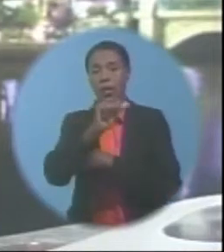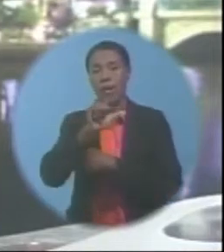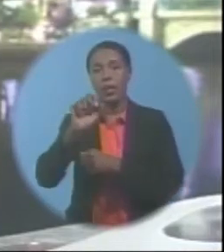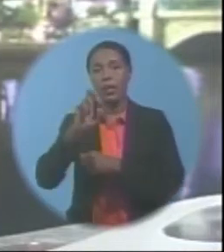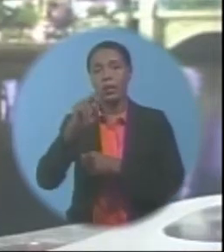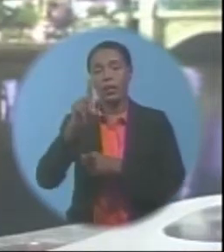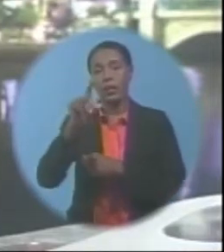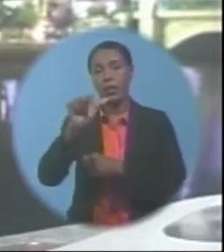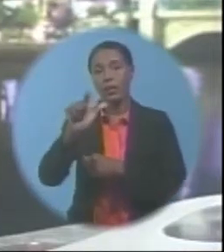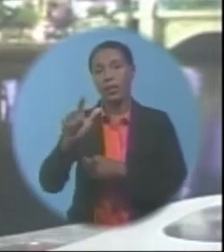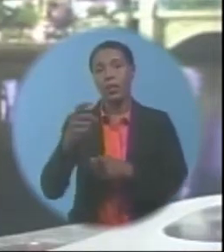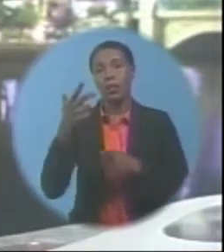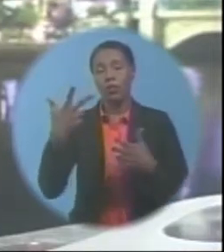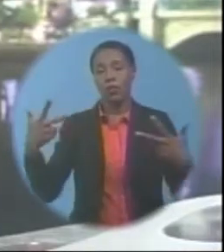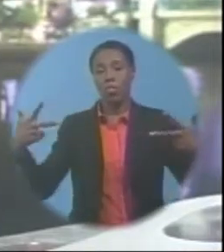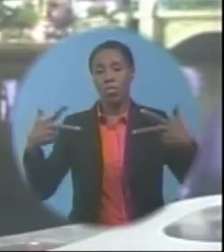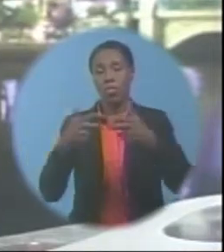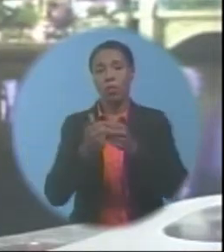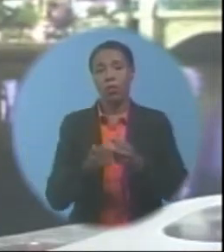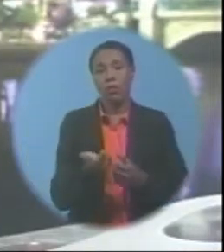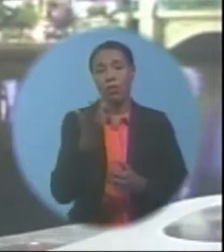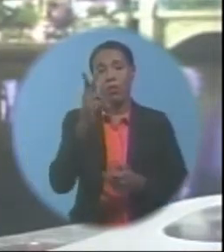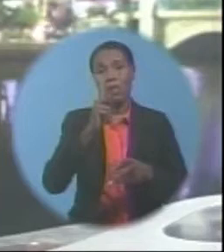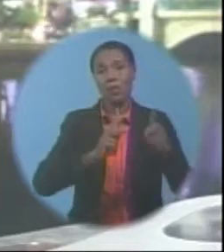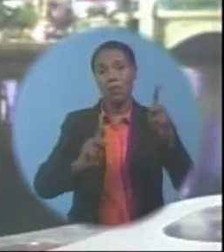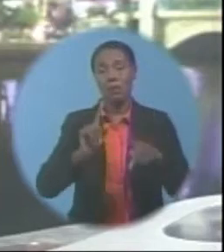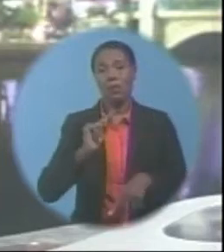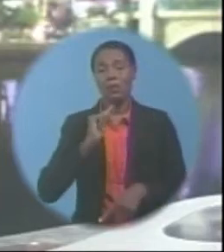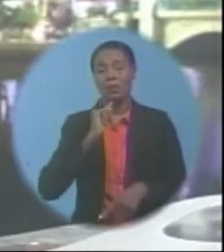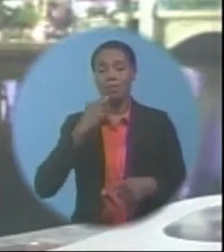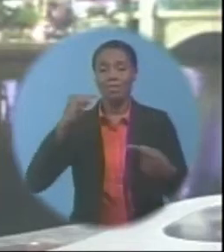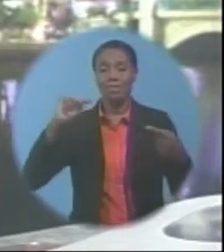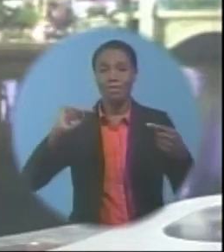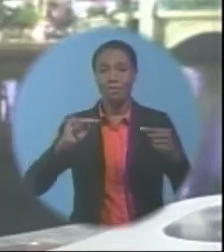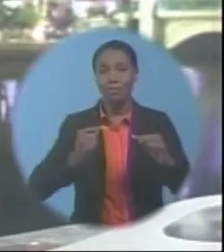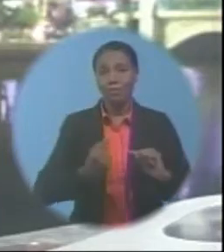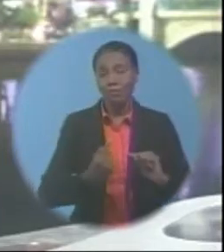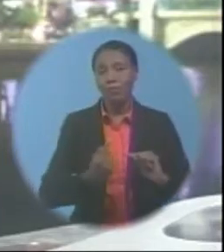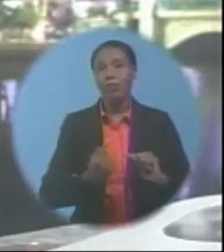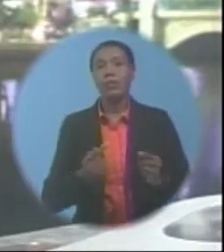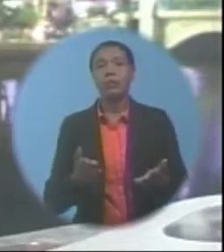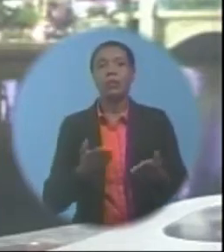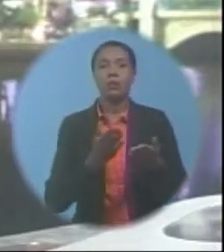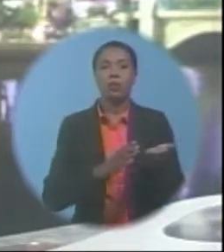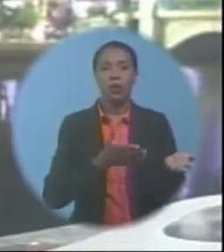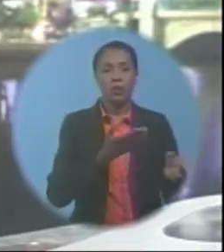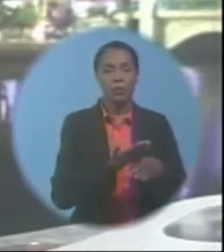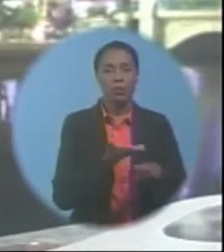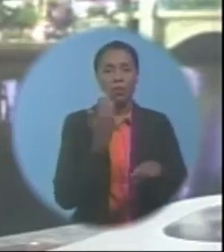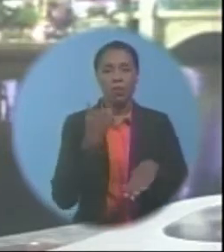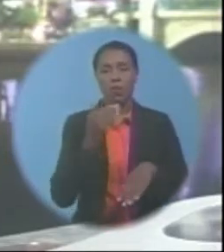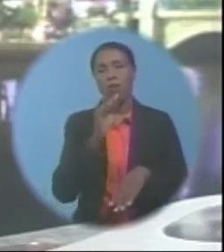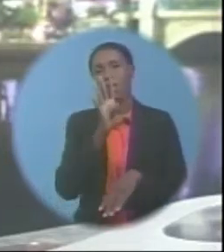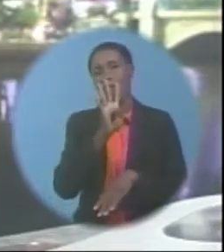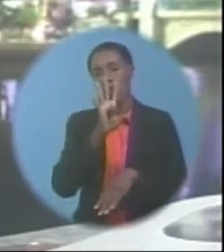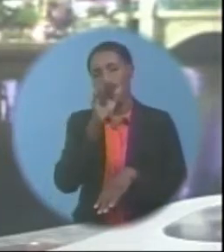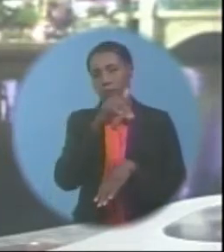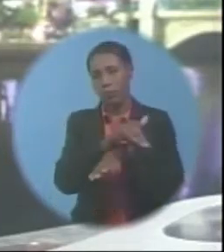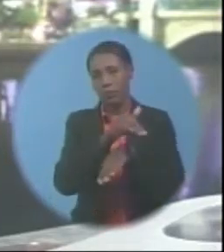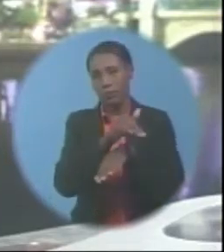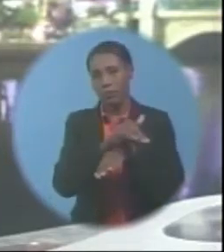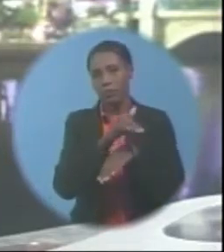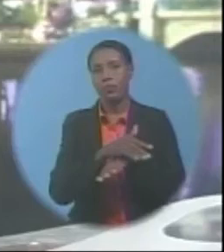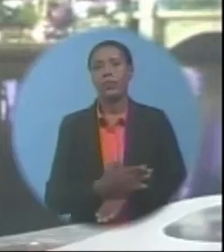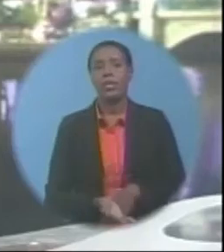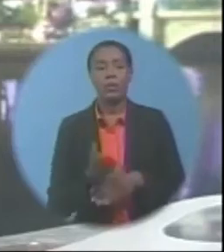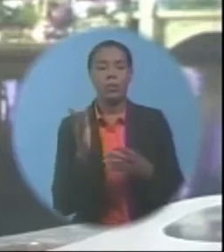injury when they were involved in an accident along Allendale in the same parish just before 4 o'clock yesterday evening. It's the